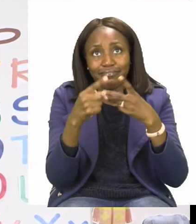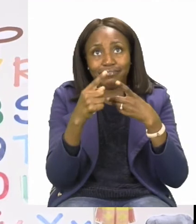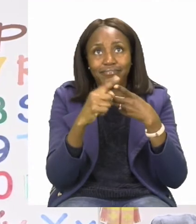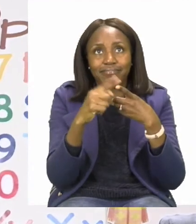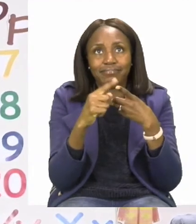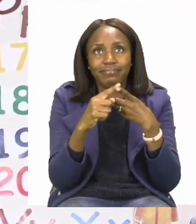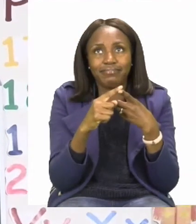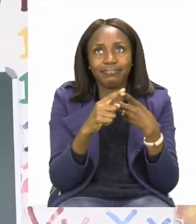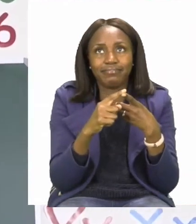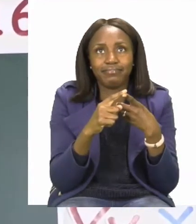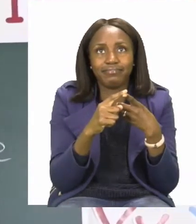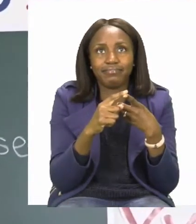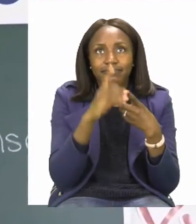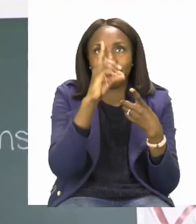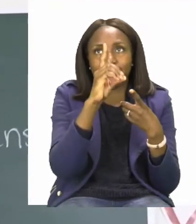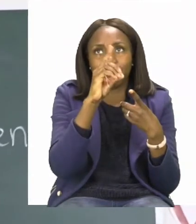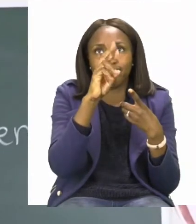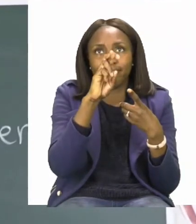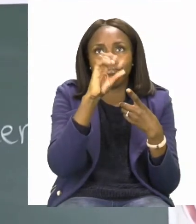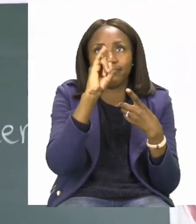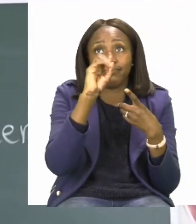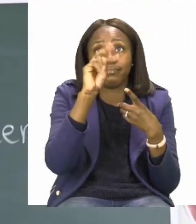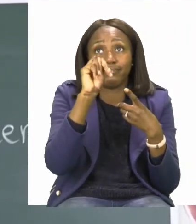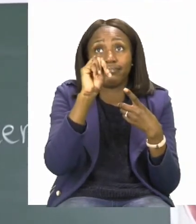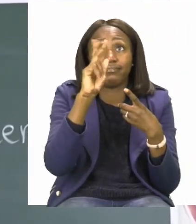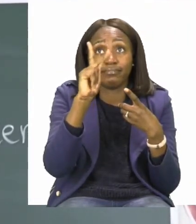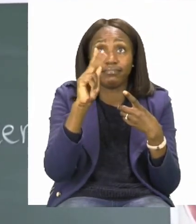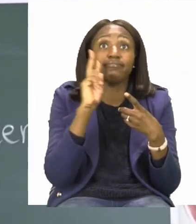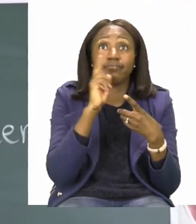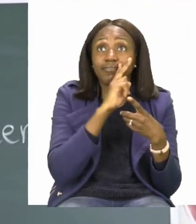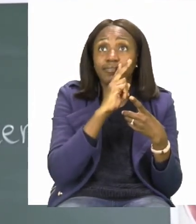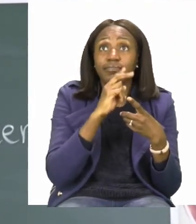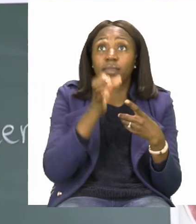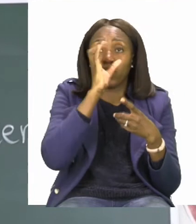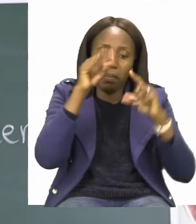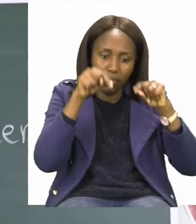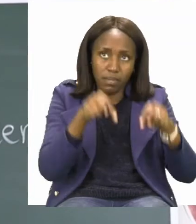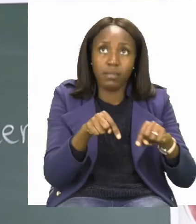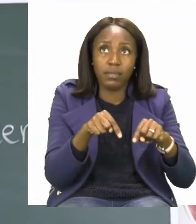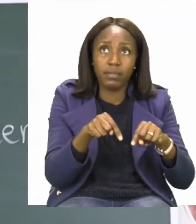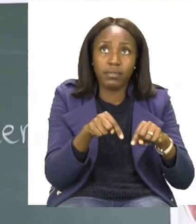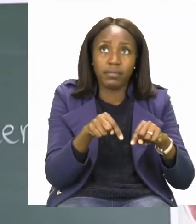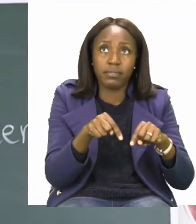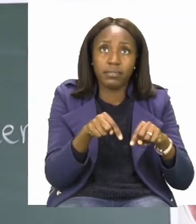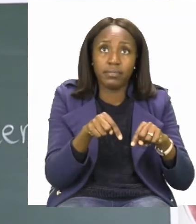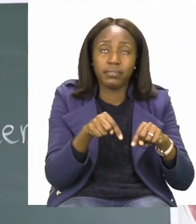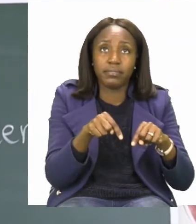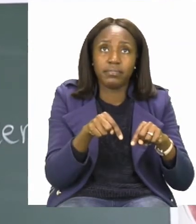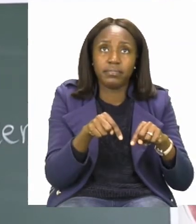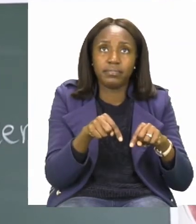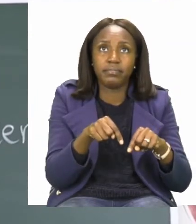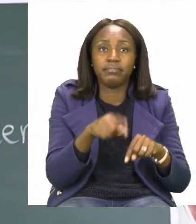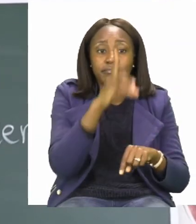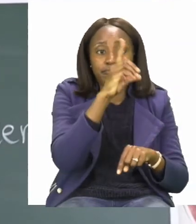We have the verb here and the past tense on the other side. If the verb is